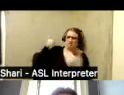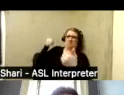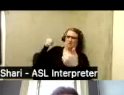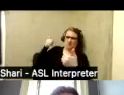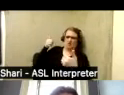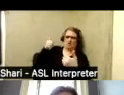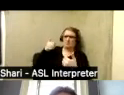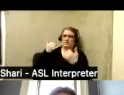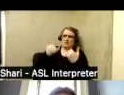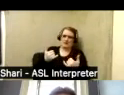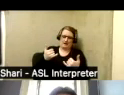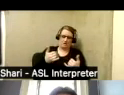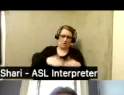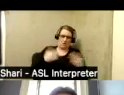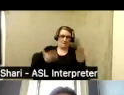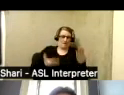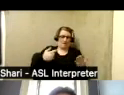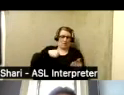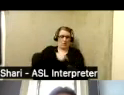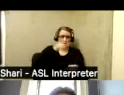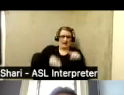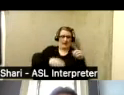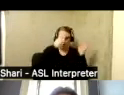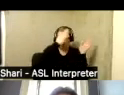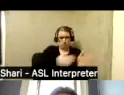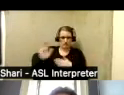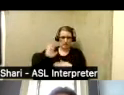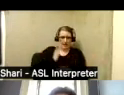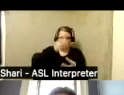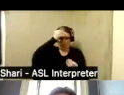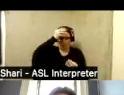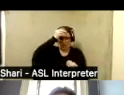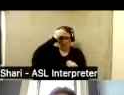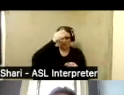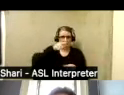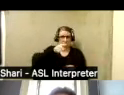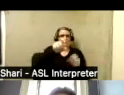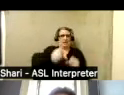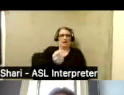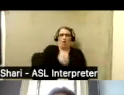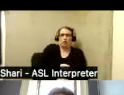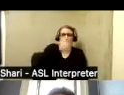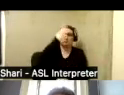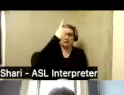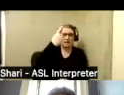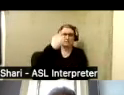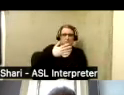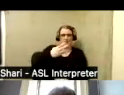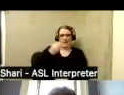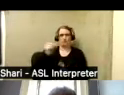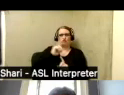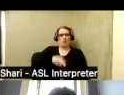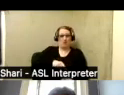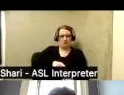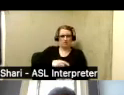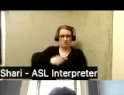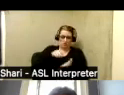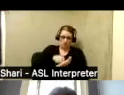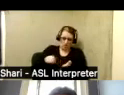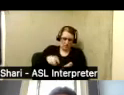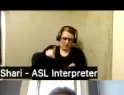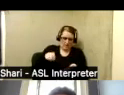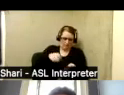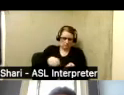may not be able to arrange our thoughts so that someone else can understand and respond to them. But in writing, we have to put down on the page something